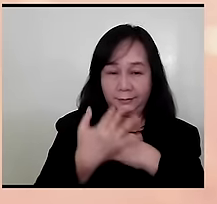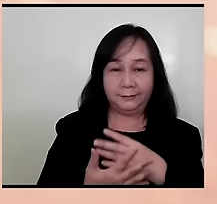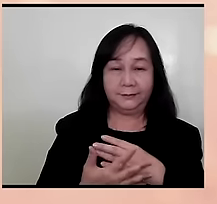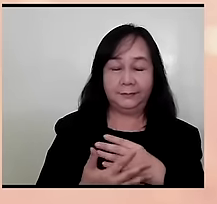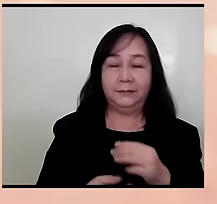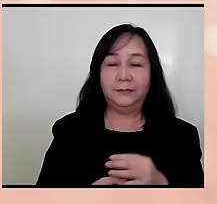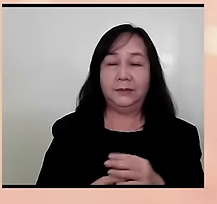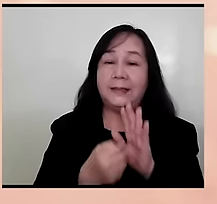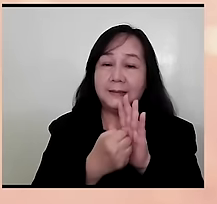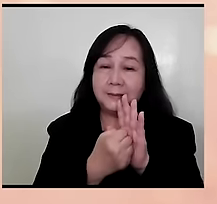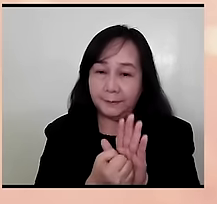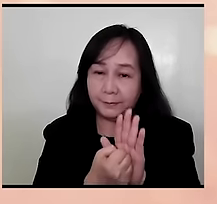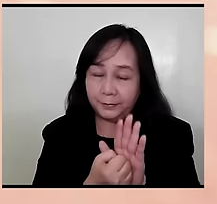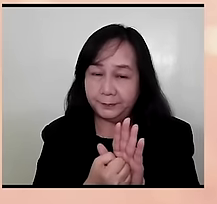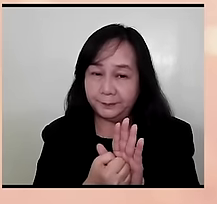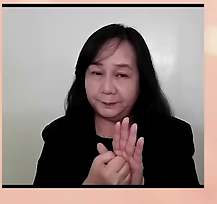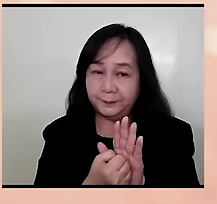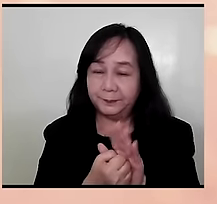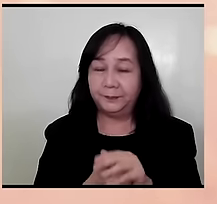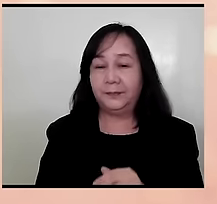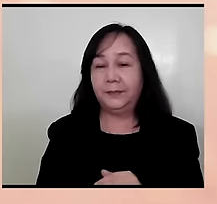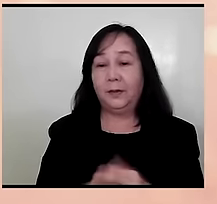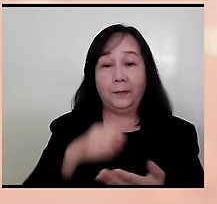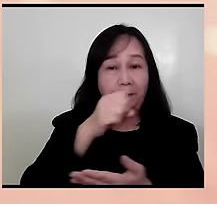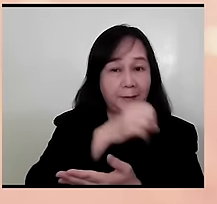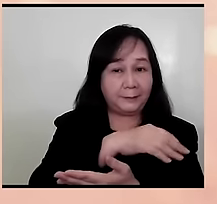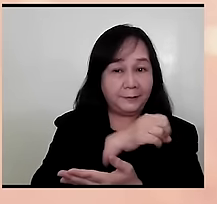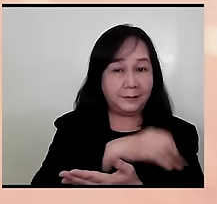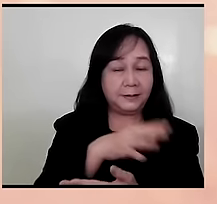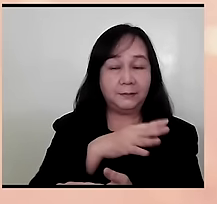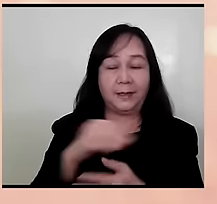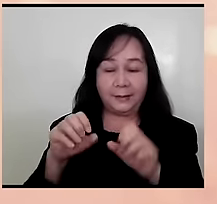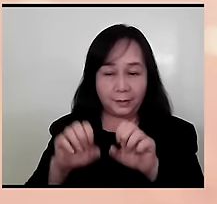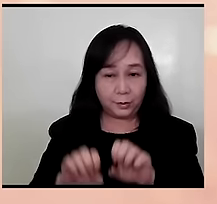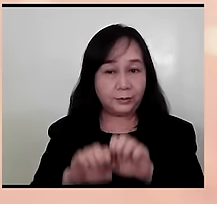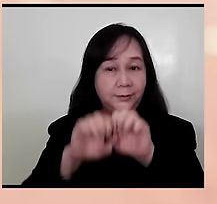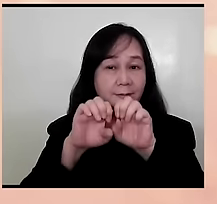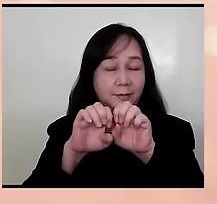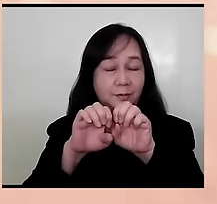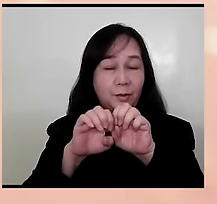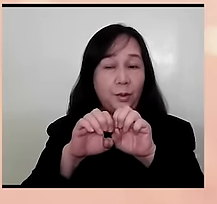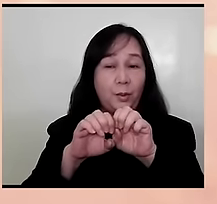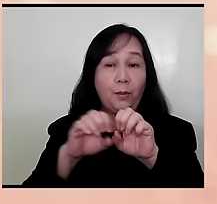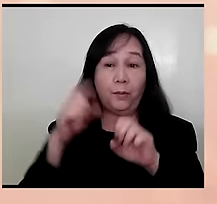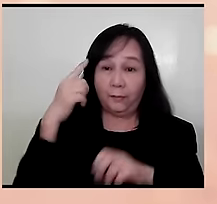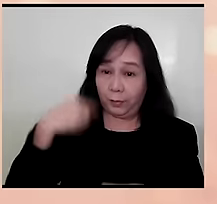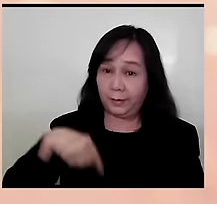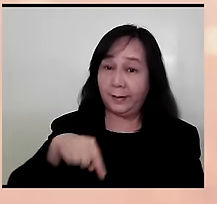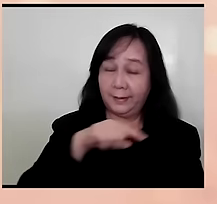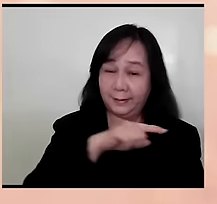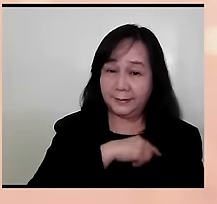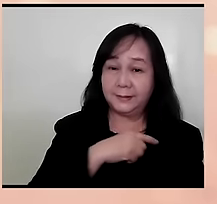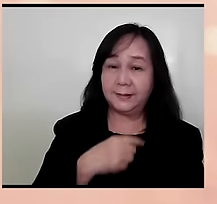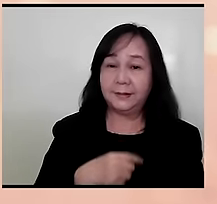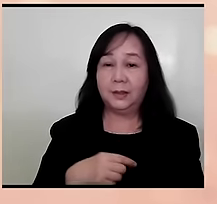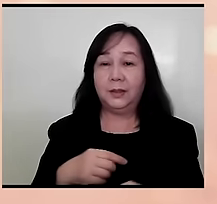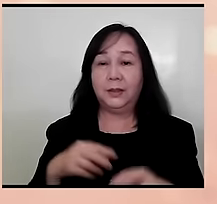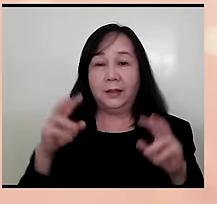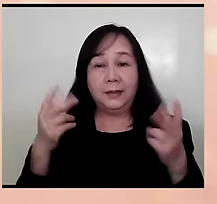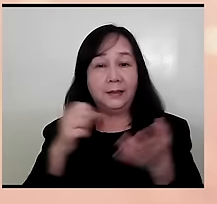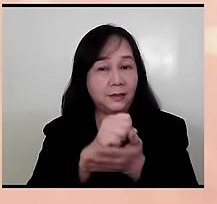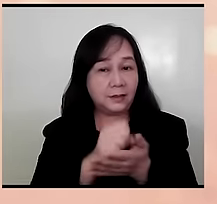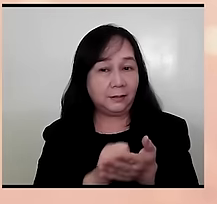The symbols of baptism and the Eucharist, which for us are sacraments of